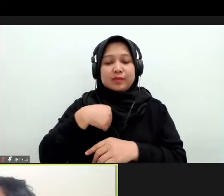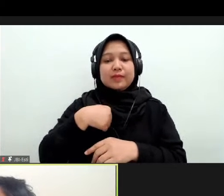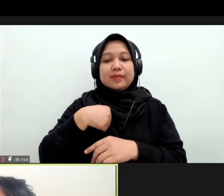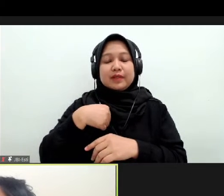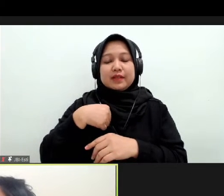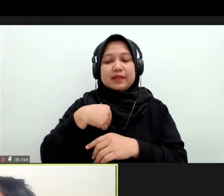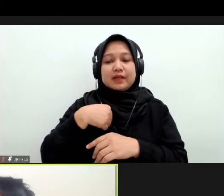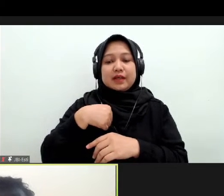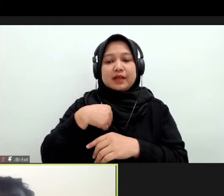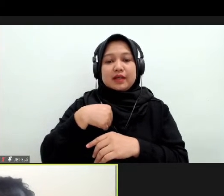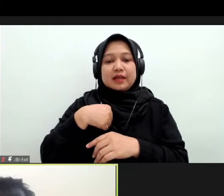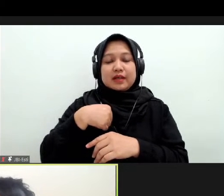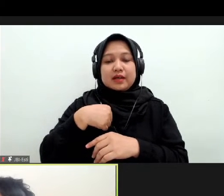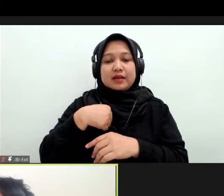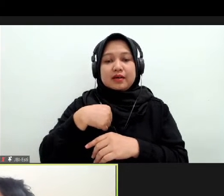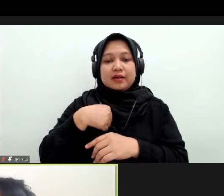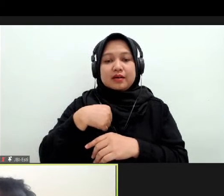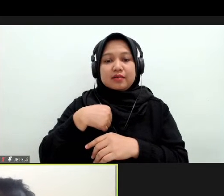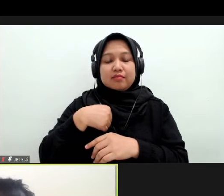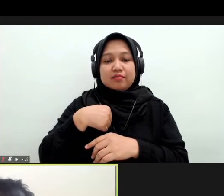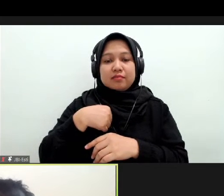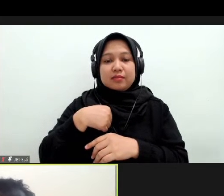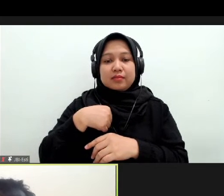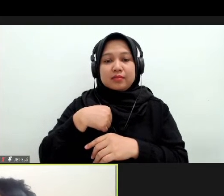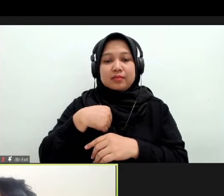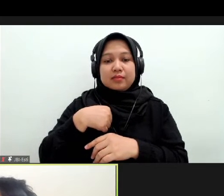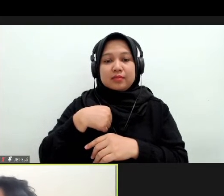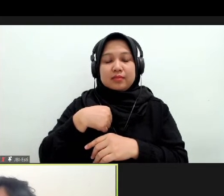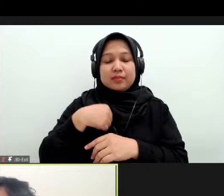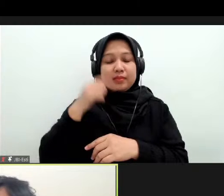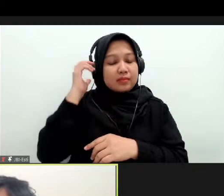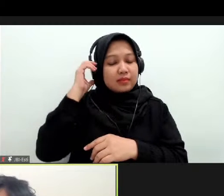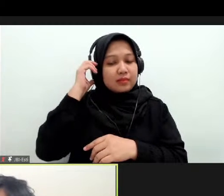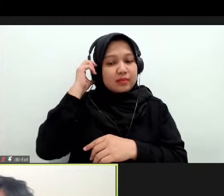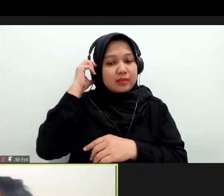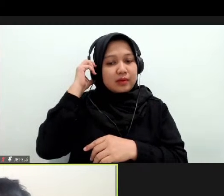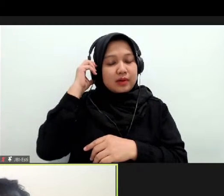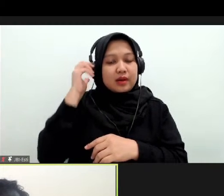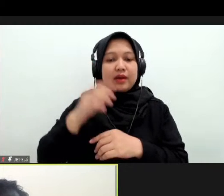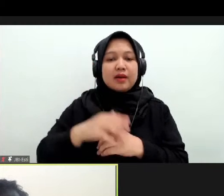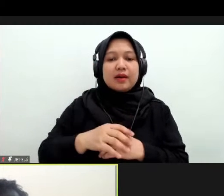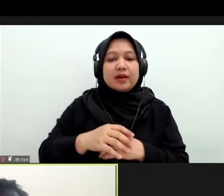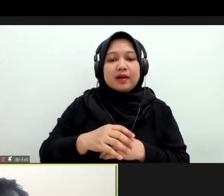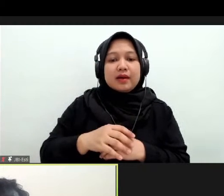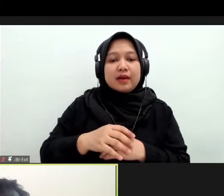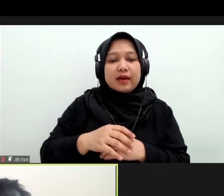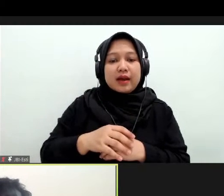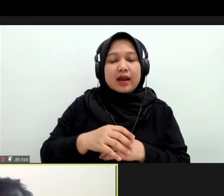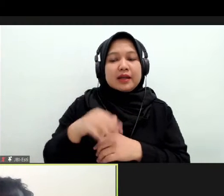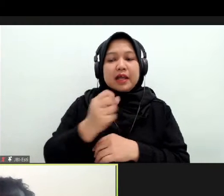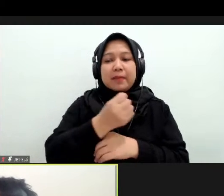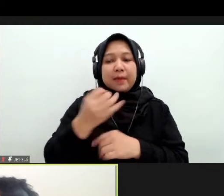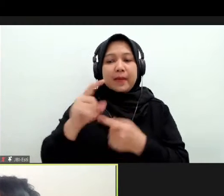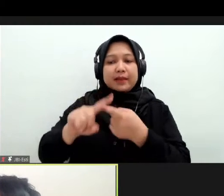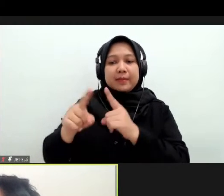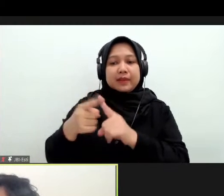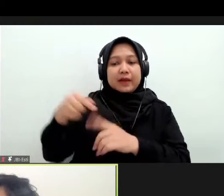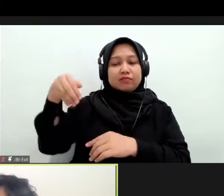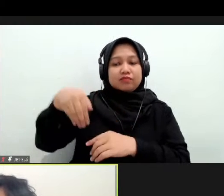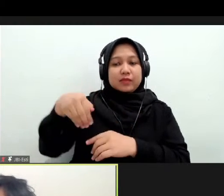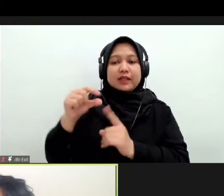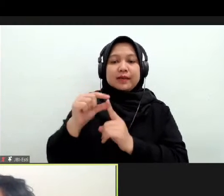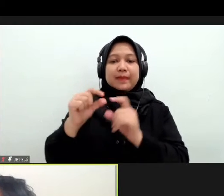Co-chairing here with PSHK are YAPPIKA and Penabulu, both organizations based in Jakarta. And